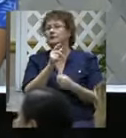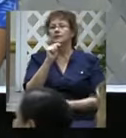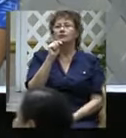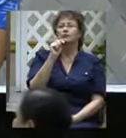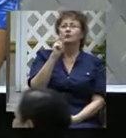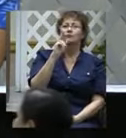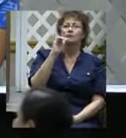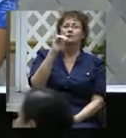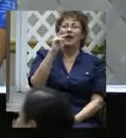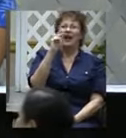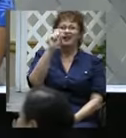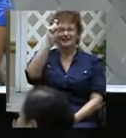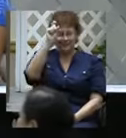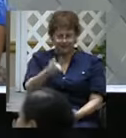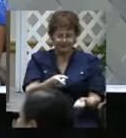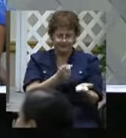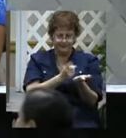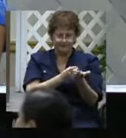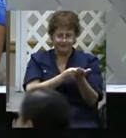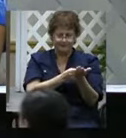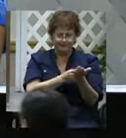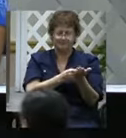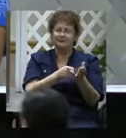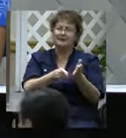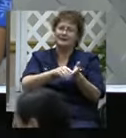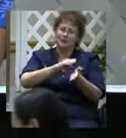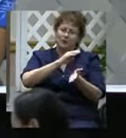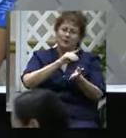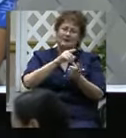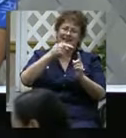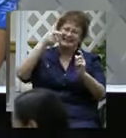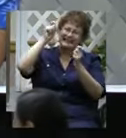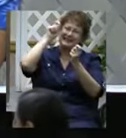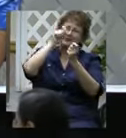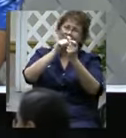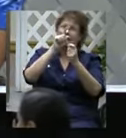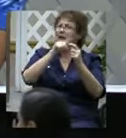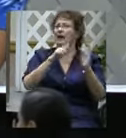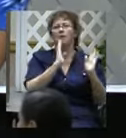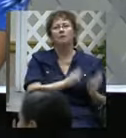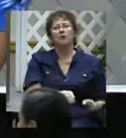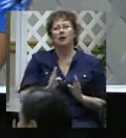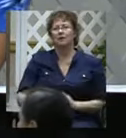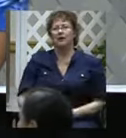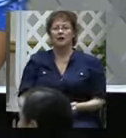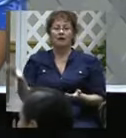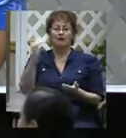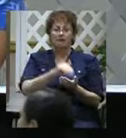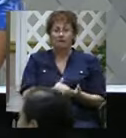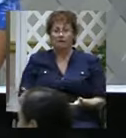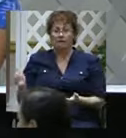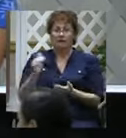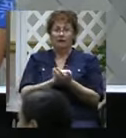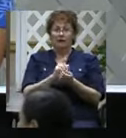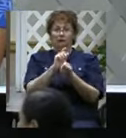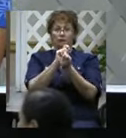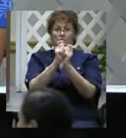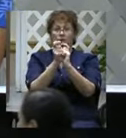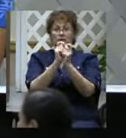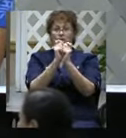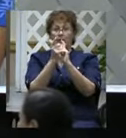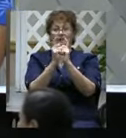you still need to address the fact that there's very specific content that you can't prepare for, you can't pre-translate, you can't do anything about it.